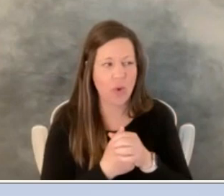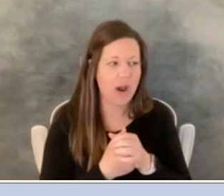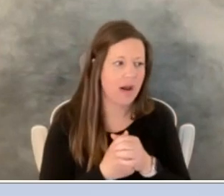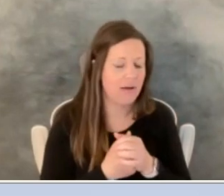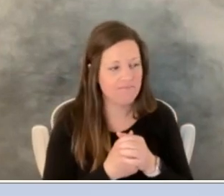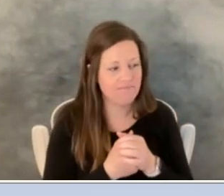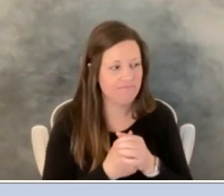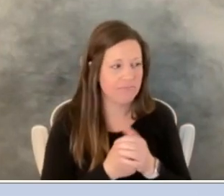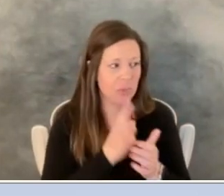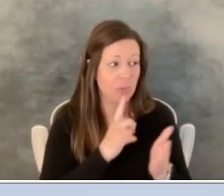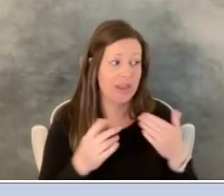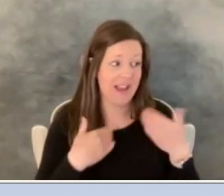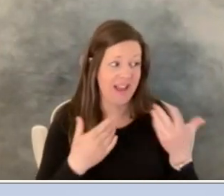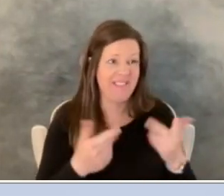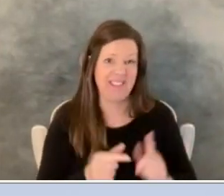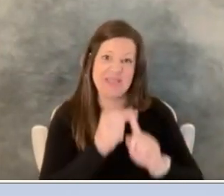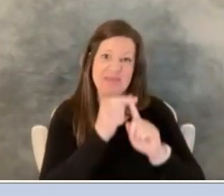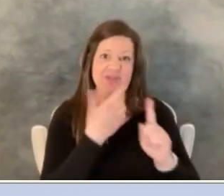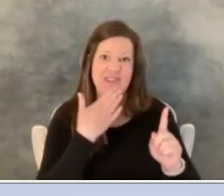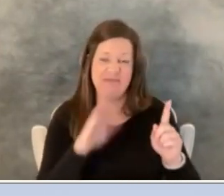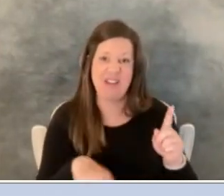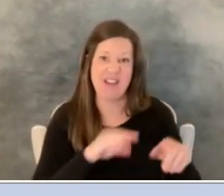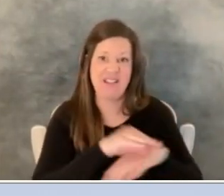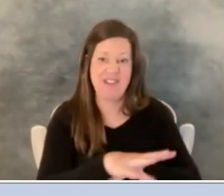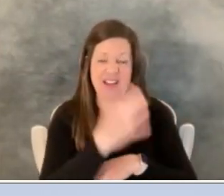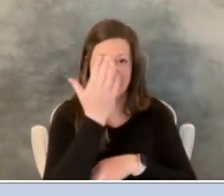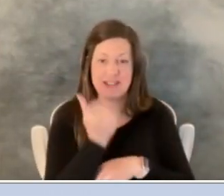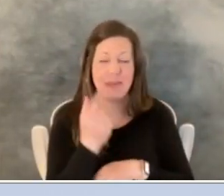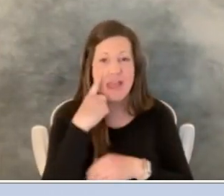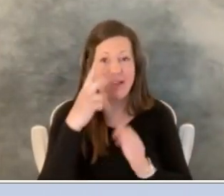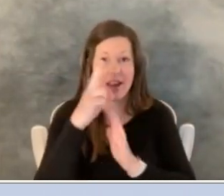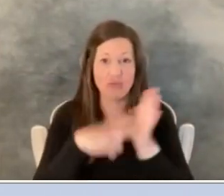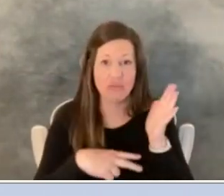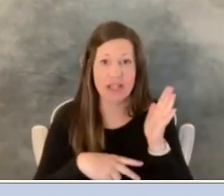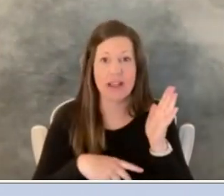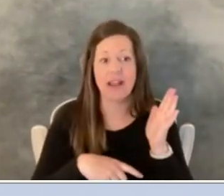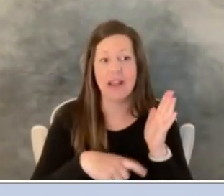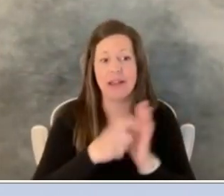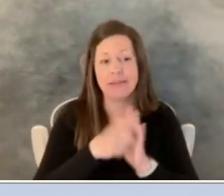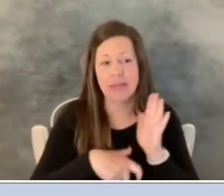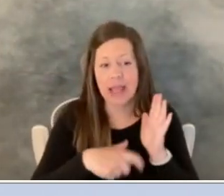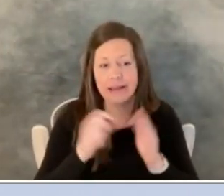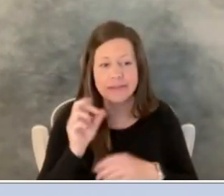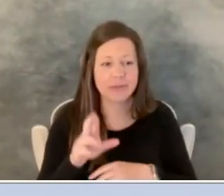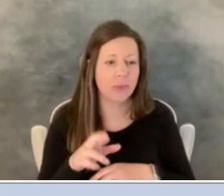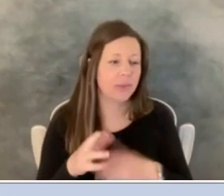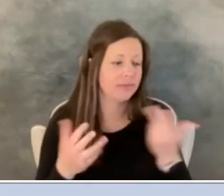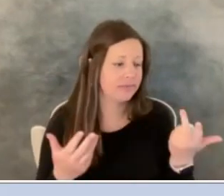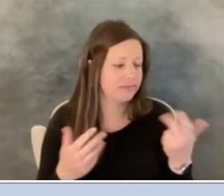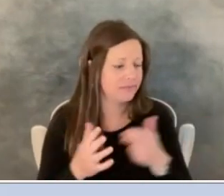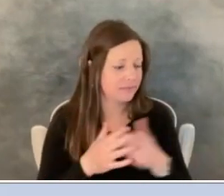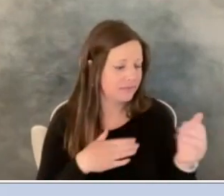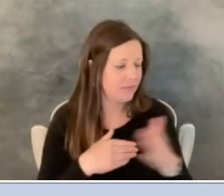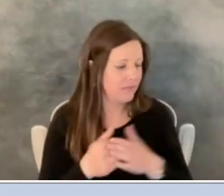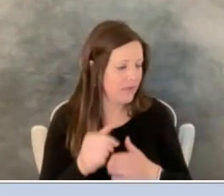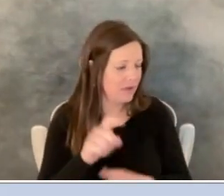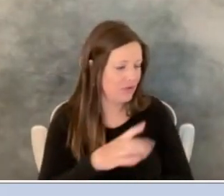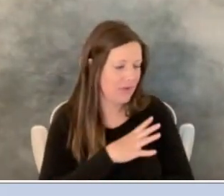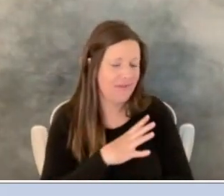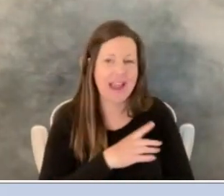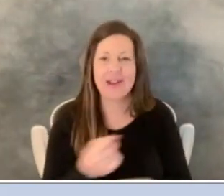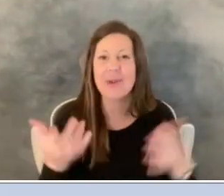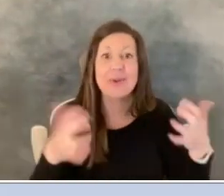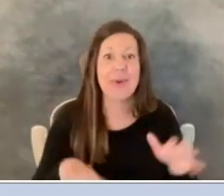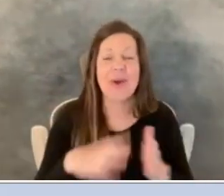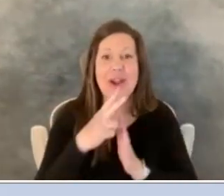bad effect on sleep. I think reading magazines, reading something which is calm, you don't want to read a thriller novel right before